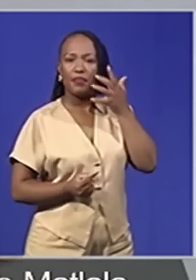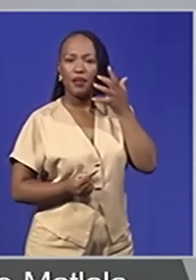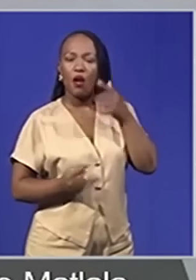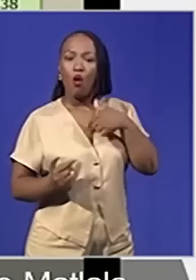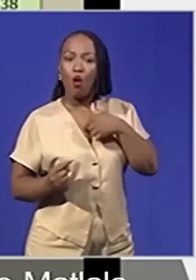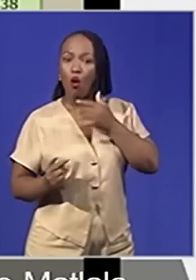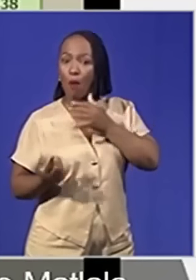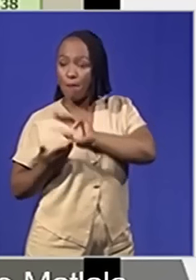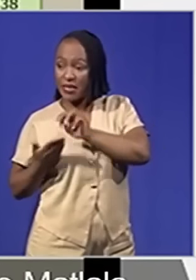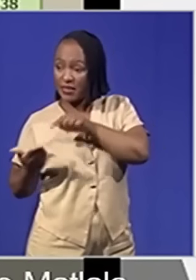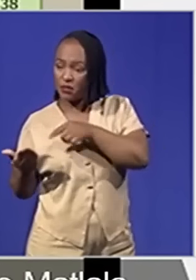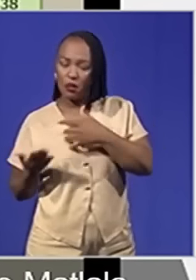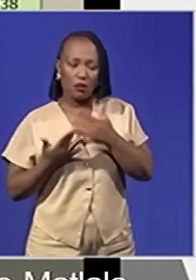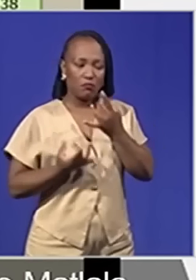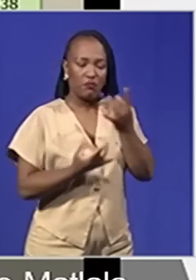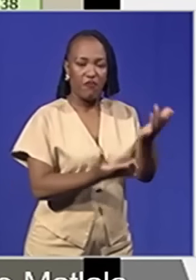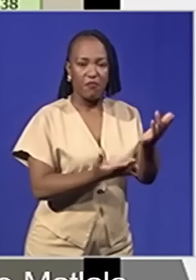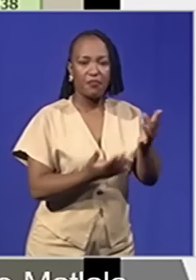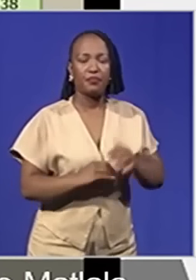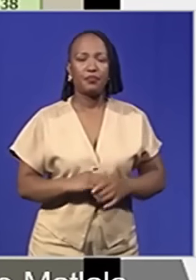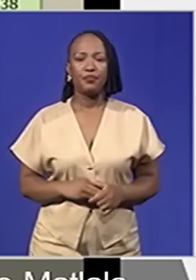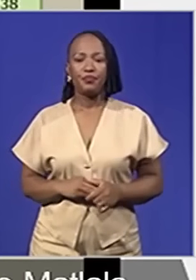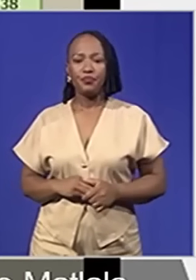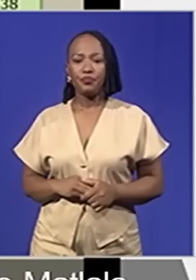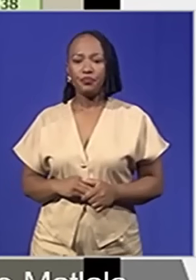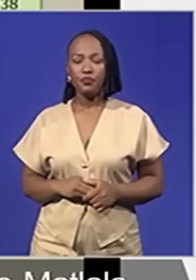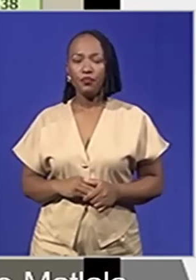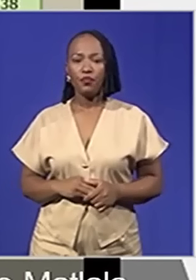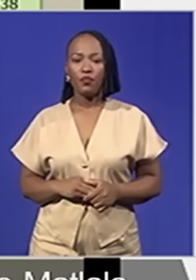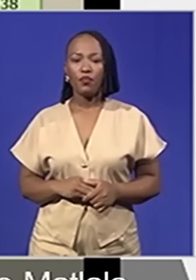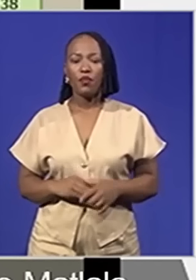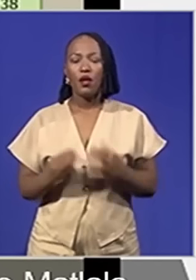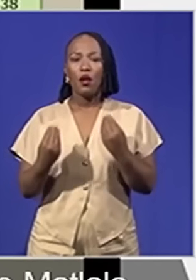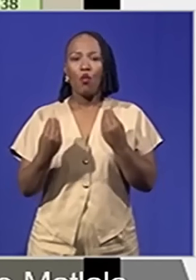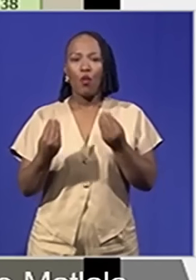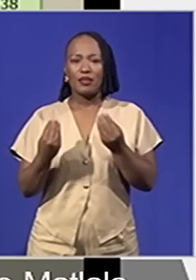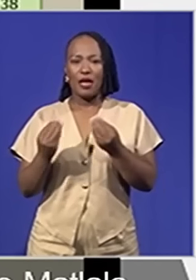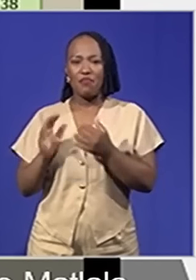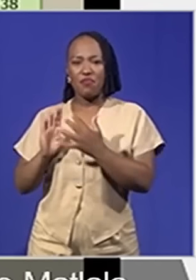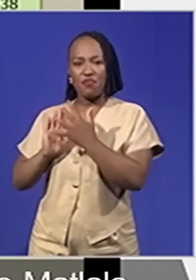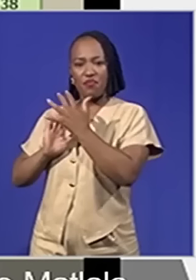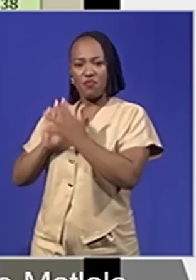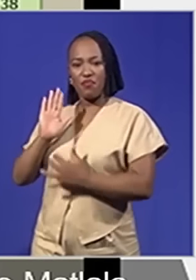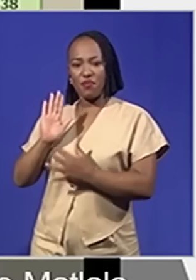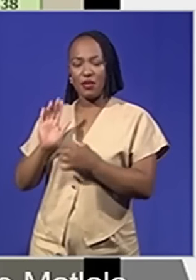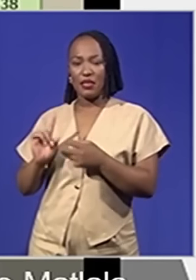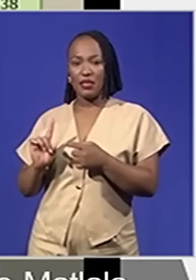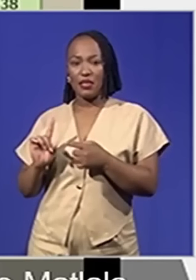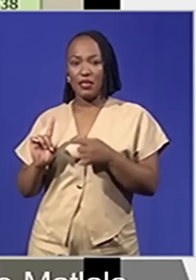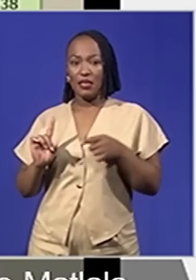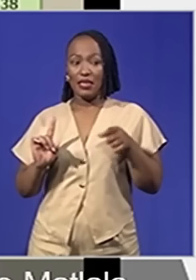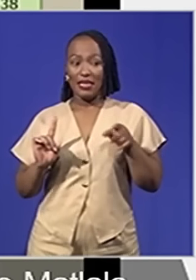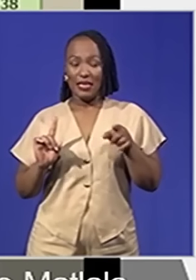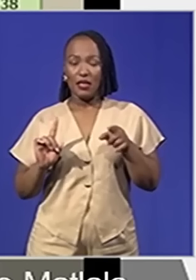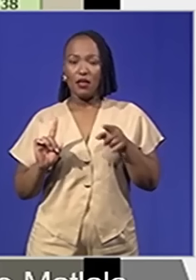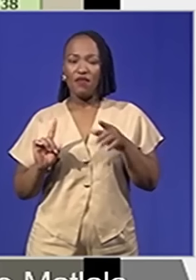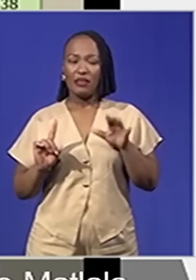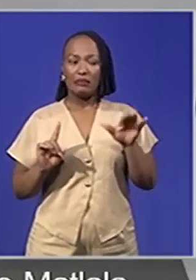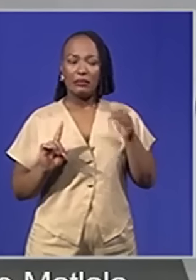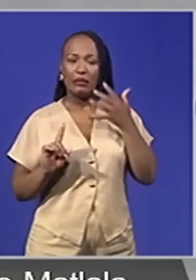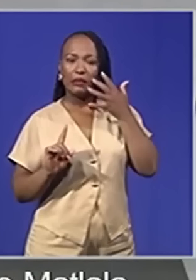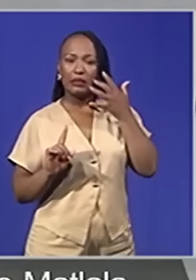relay the message. Dipuisano tsa WhatsApp di boetse di bontsha ha Macheng a ile a kopa Matlala ho mo thusa ka